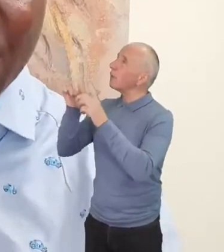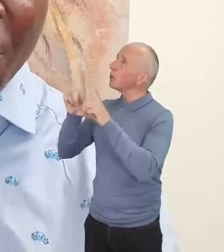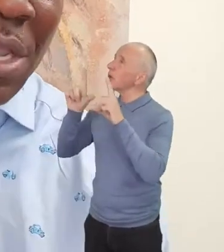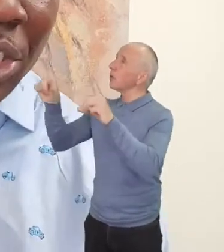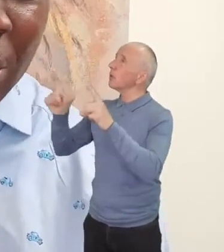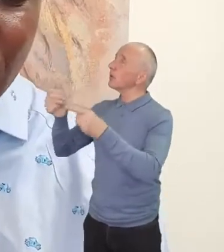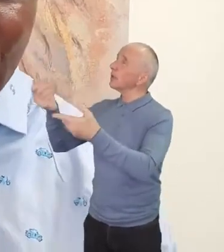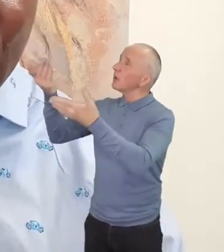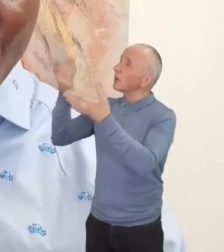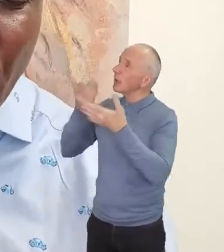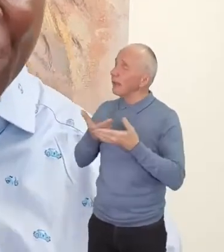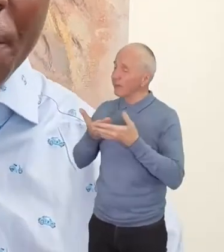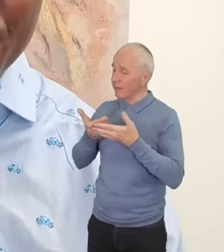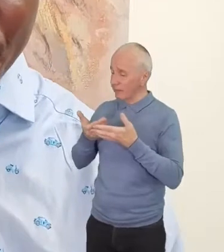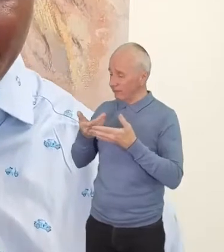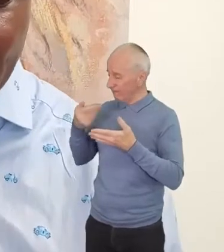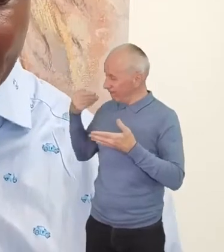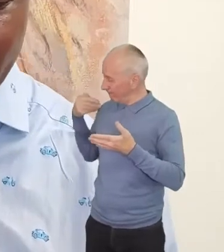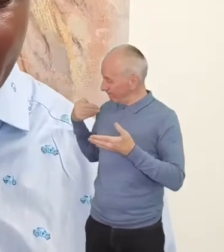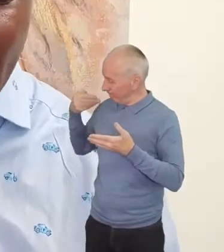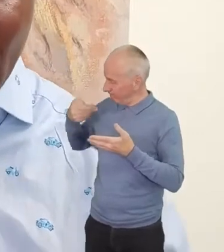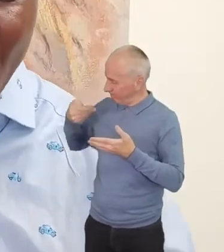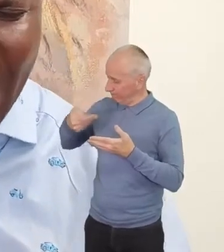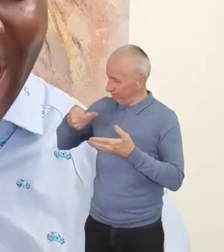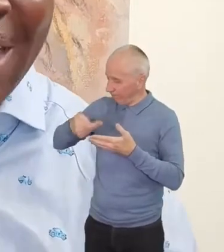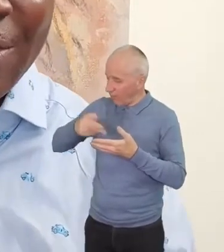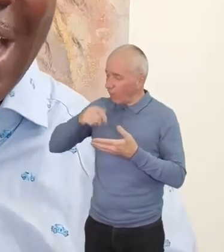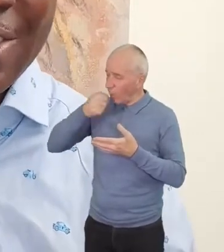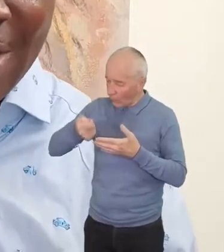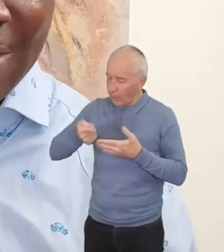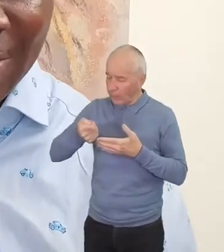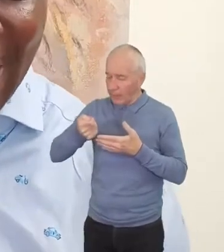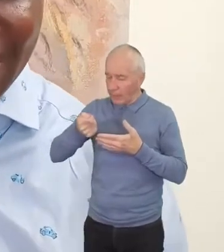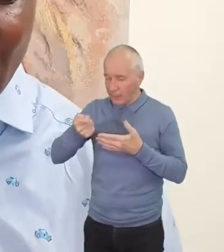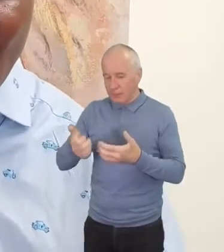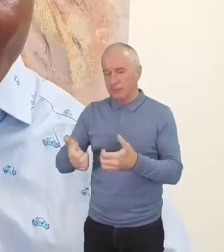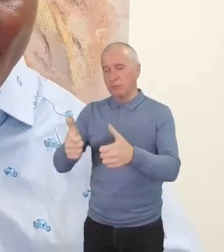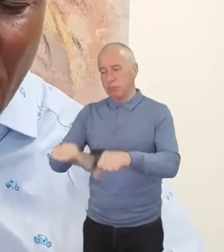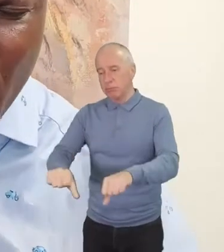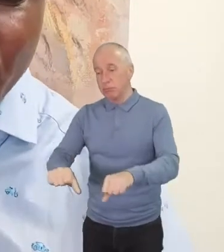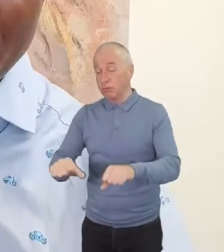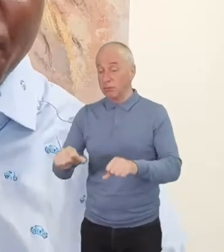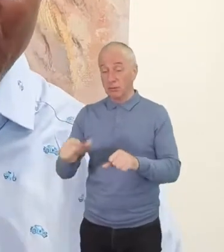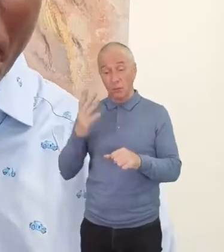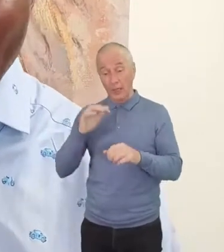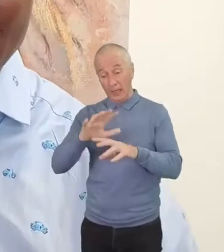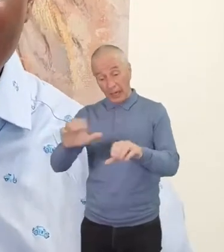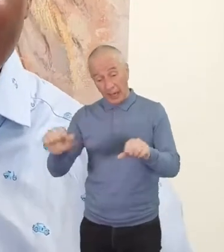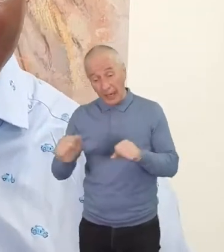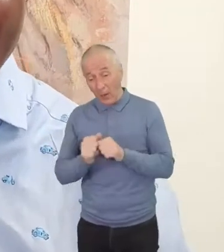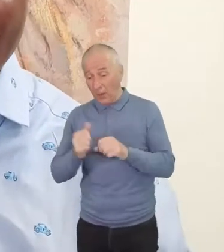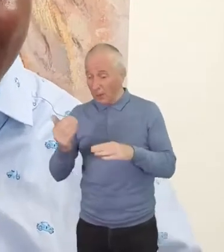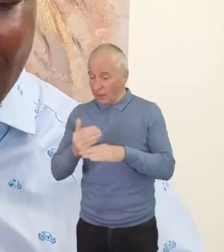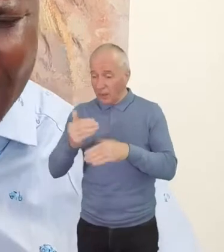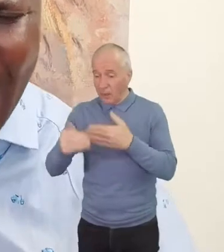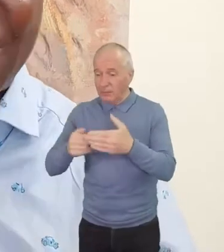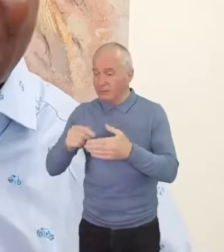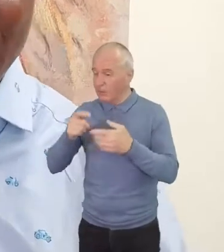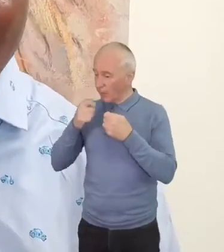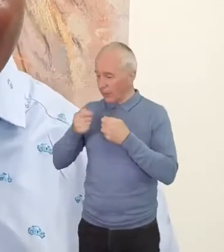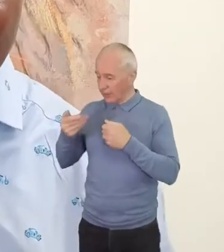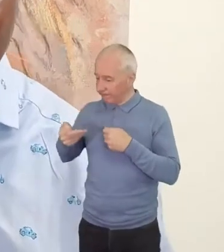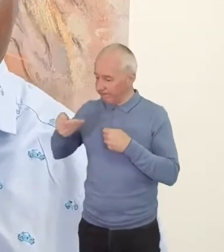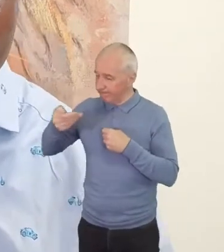in our generation will be fulfilled. And when our task is done, we may faithfully pass on the baton to the